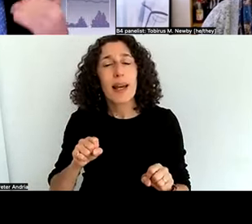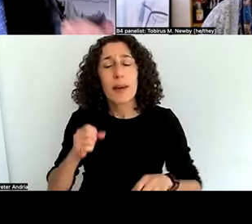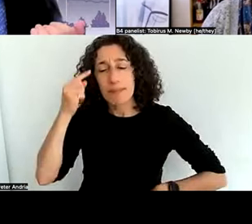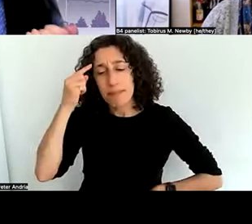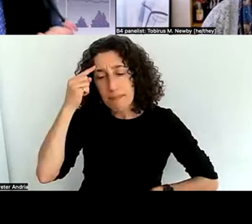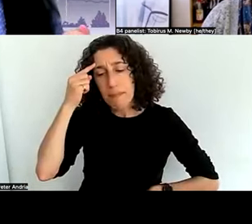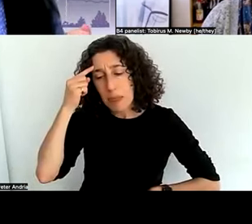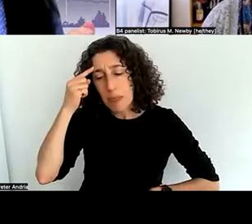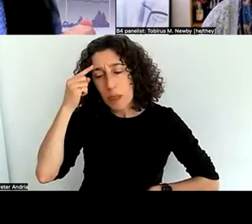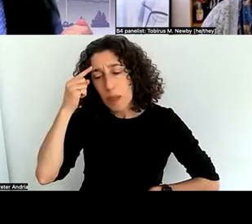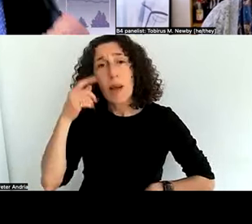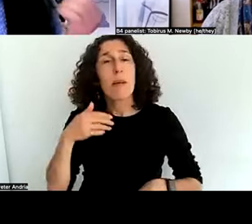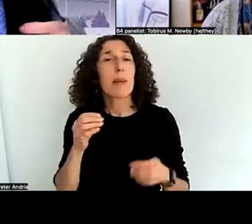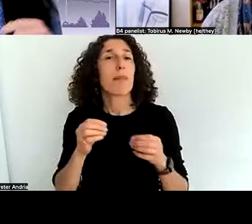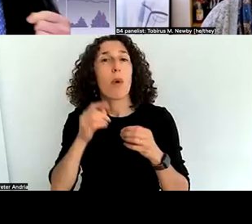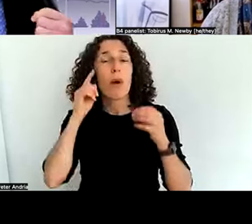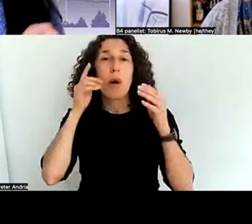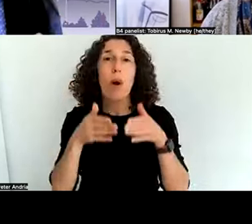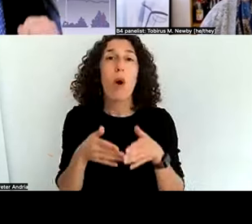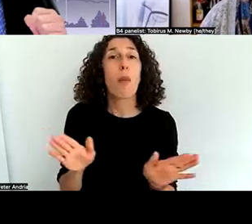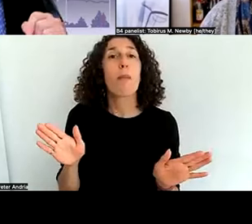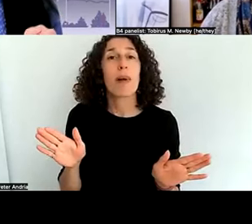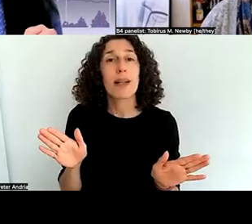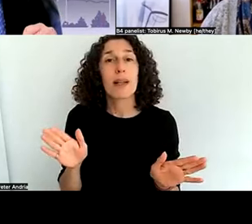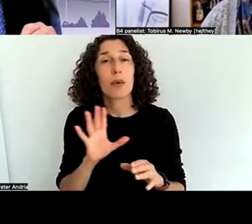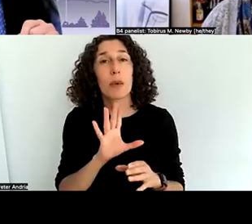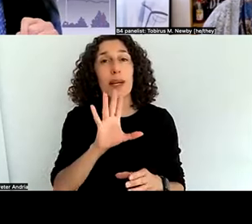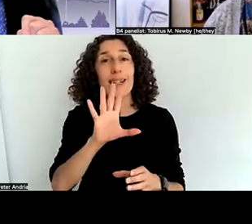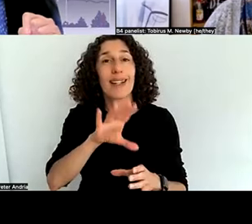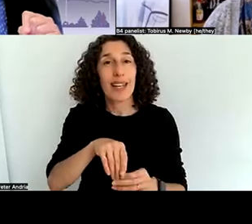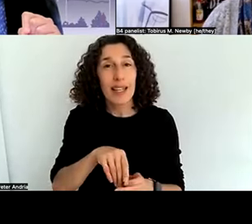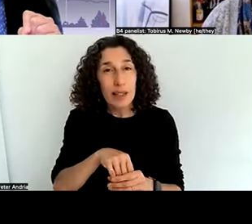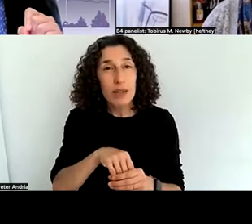an openness to engaging in conversations.